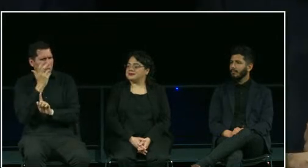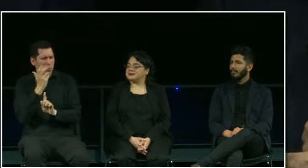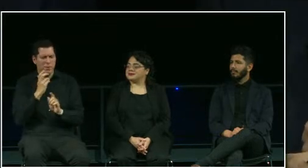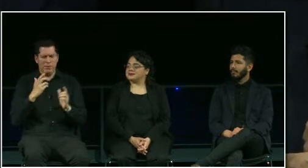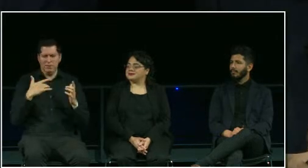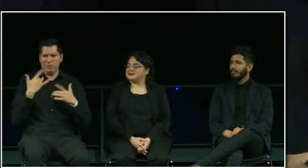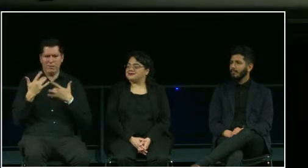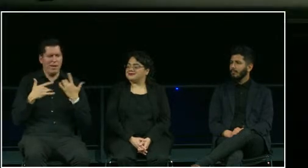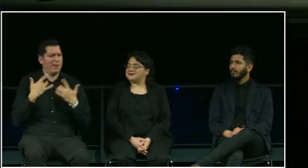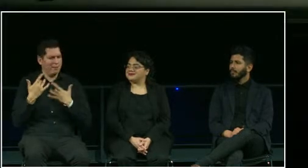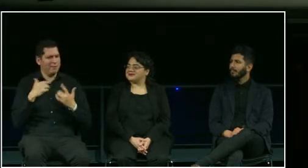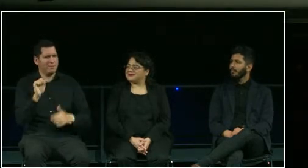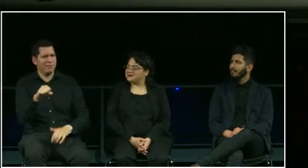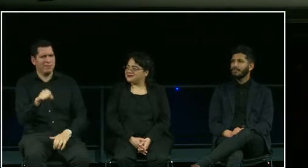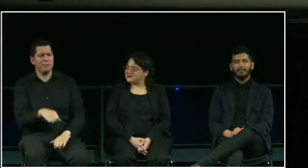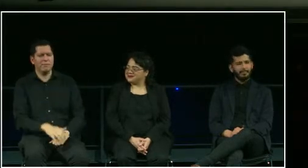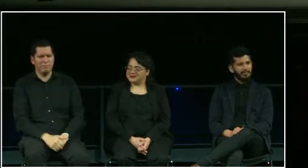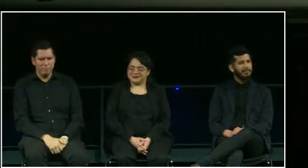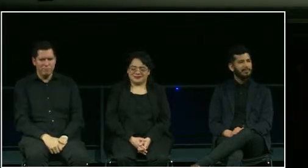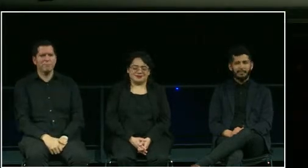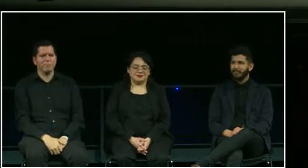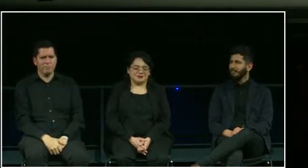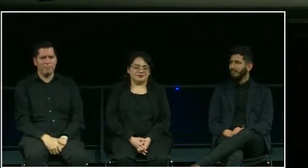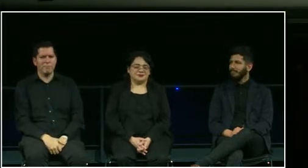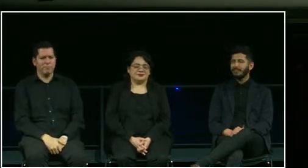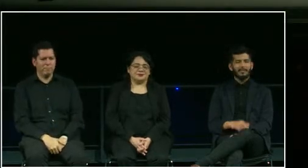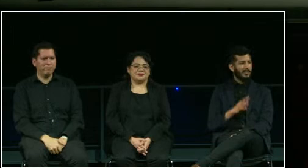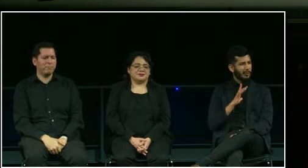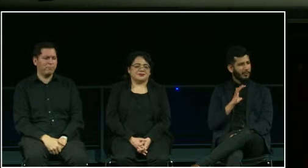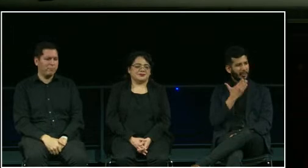one. Super cool, thanks.